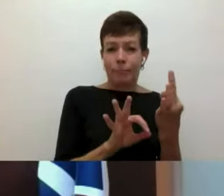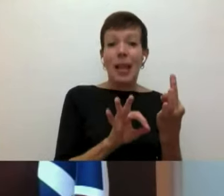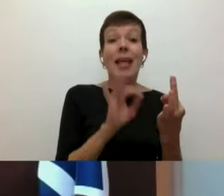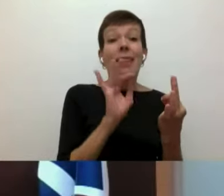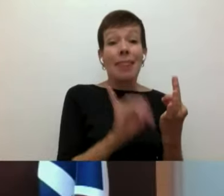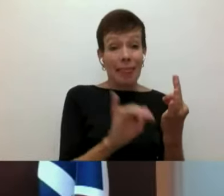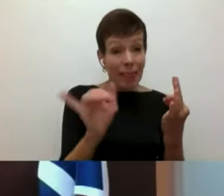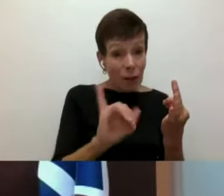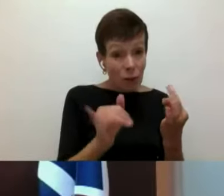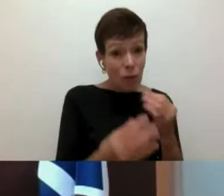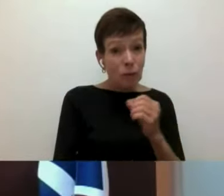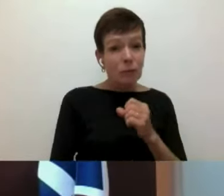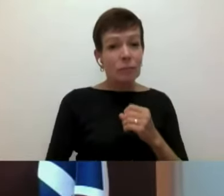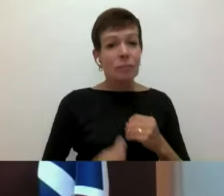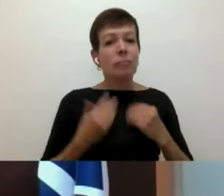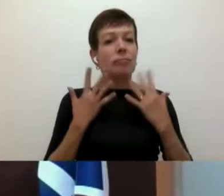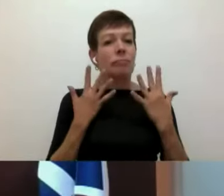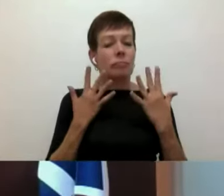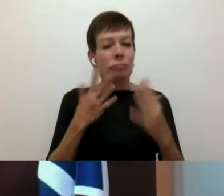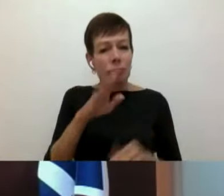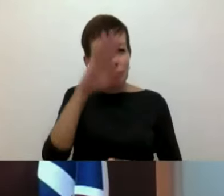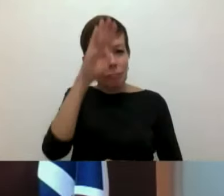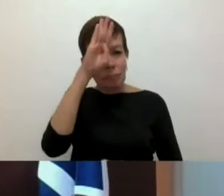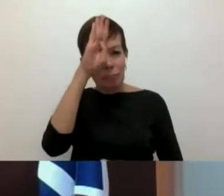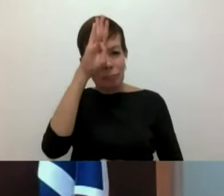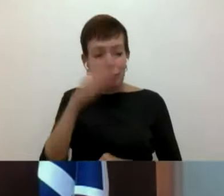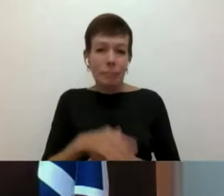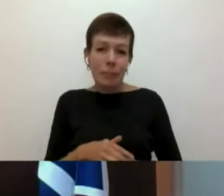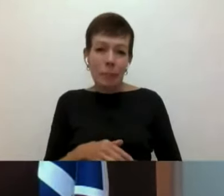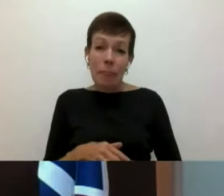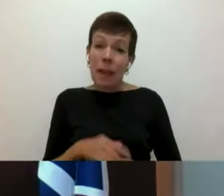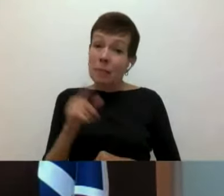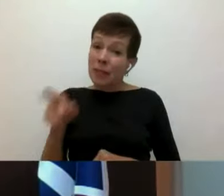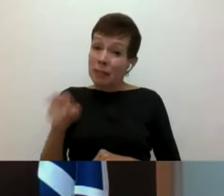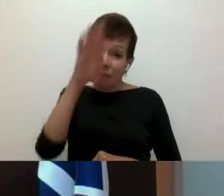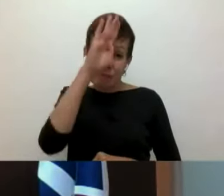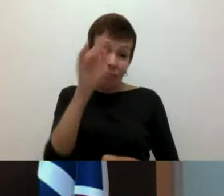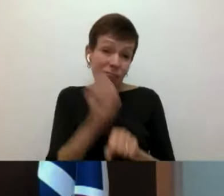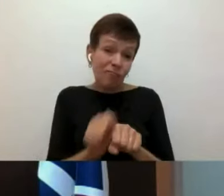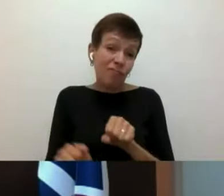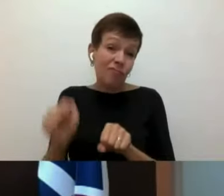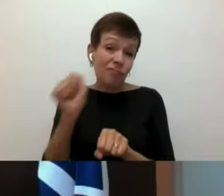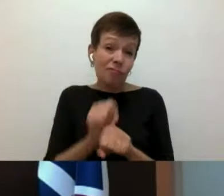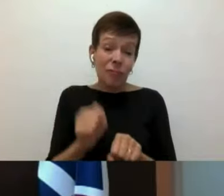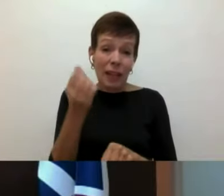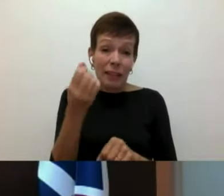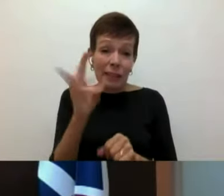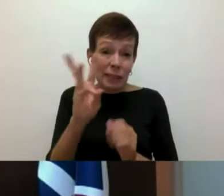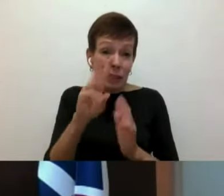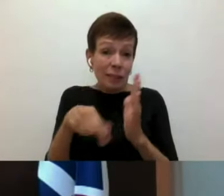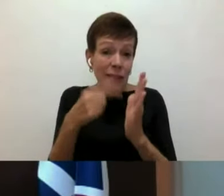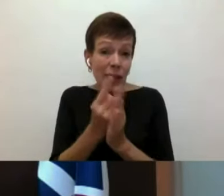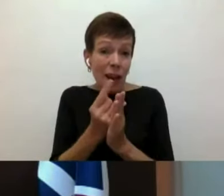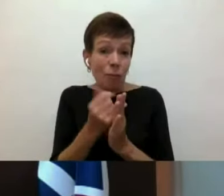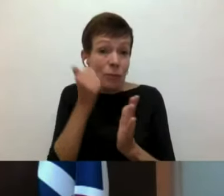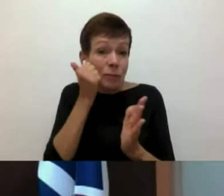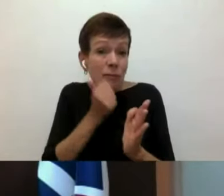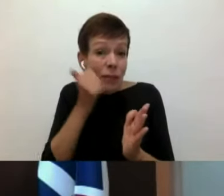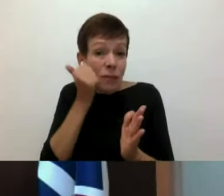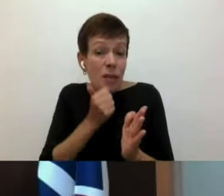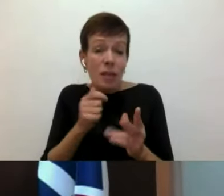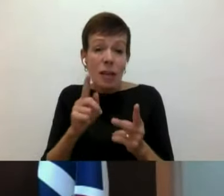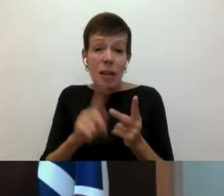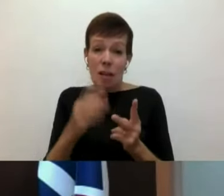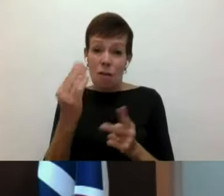on our humans that are out there 16 hours a day, 14 days at a time with little rest in between and then doing it